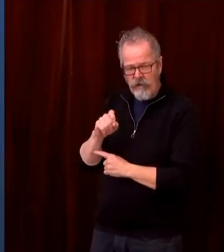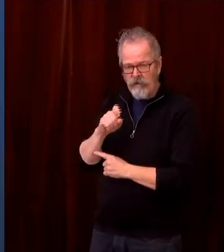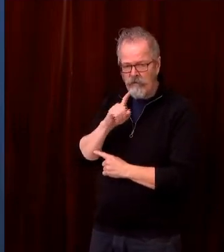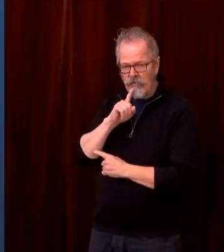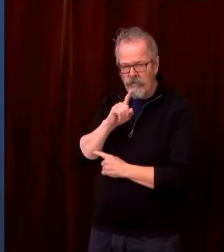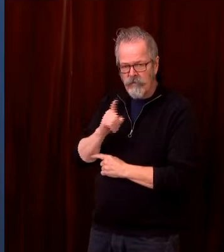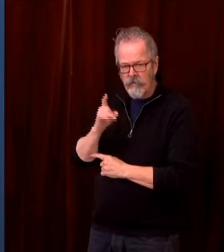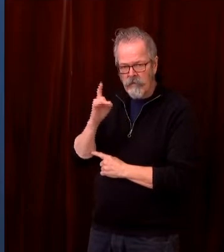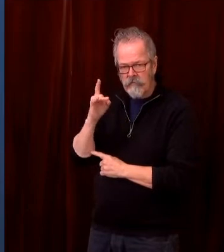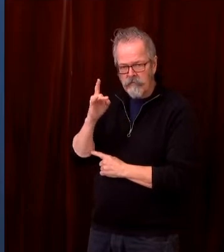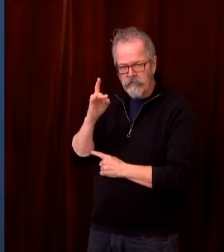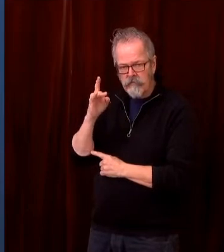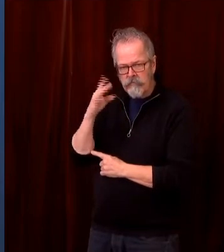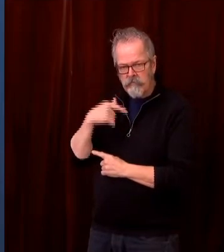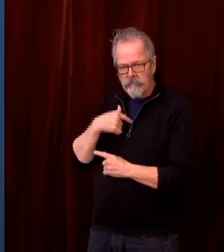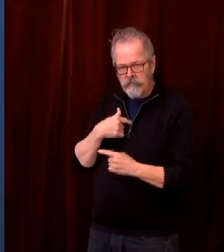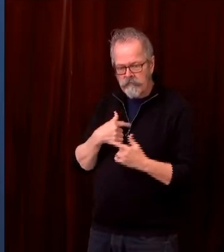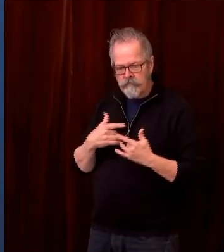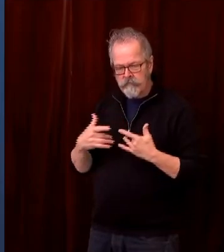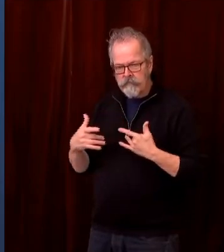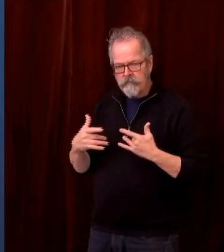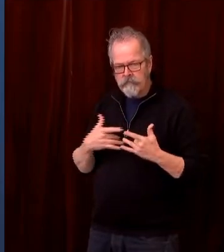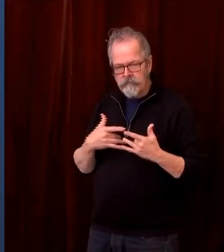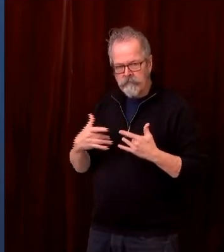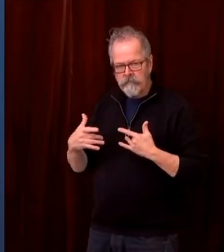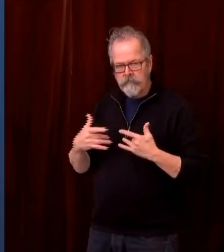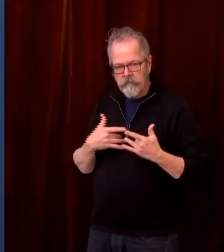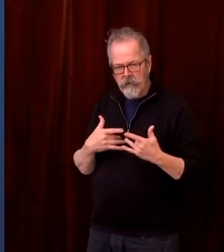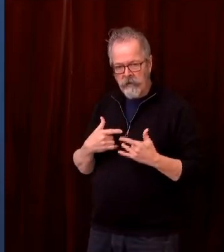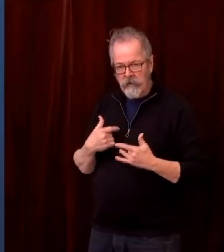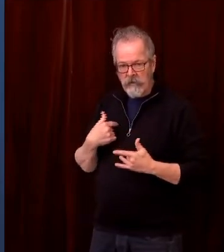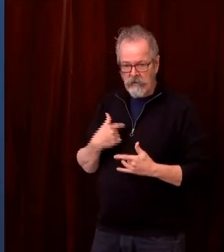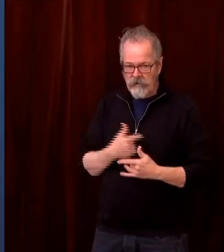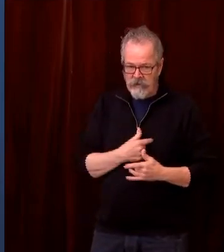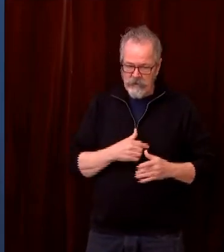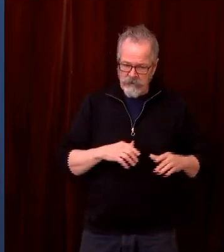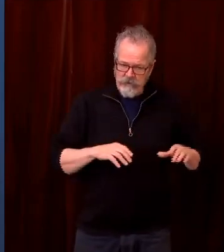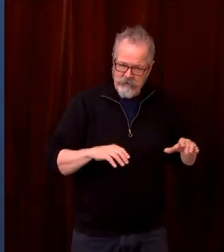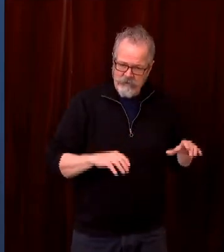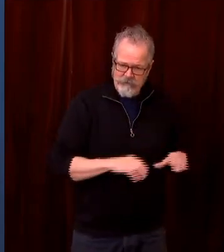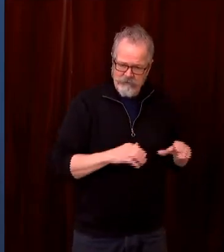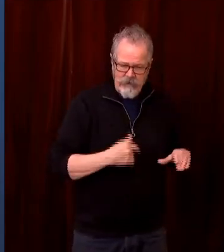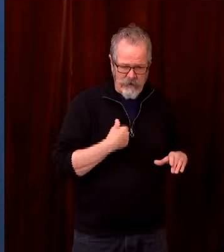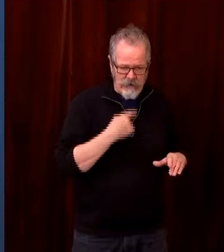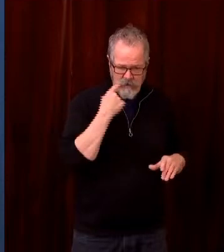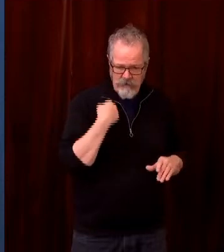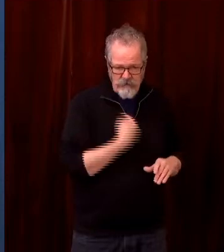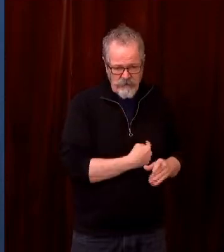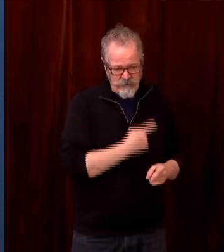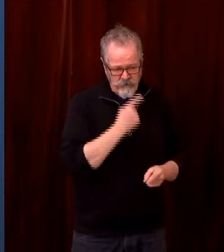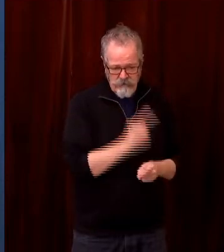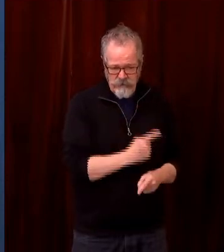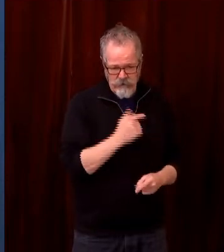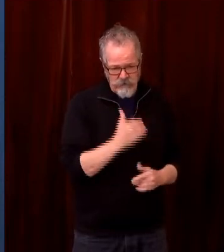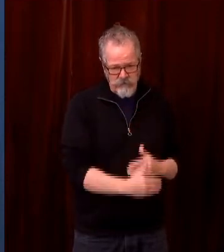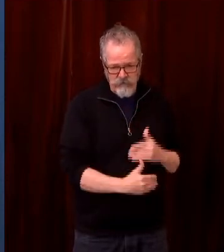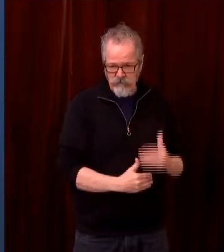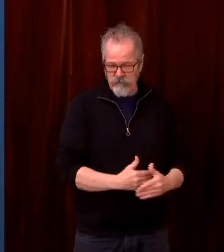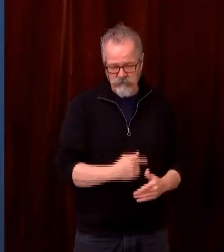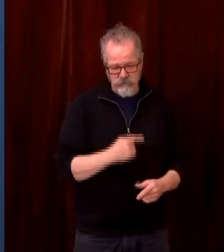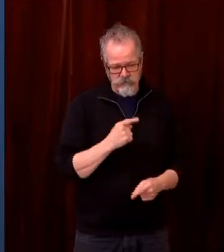change. A Senate committee has also approved legislation that would help small businesses avoid skyrocketing unemployment insurance